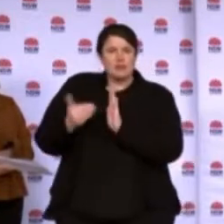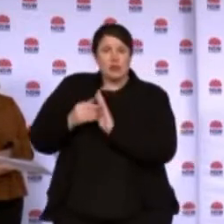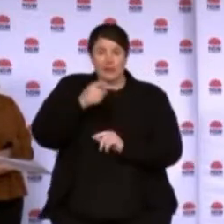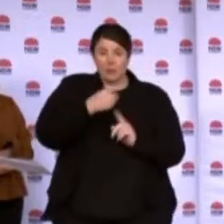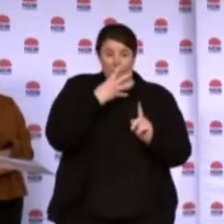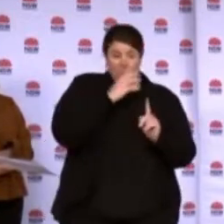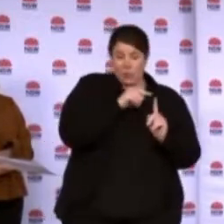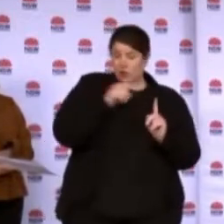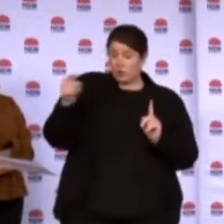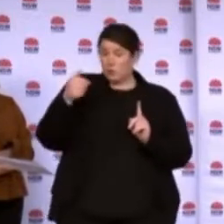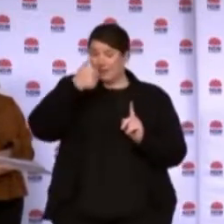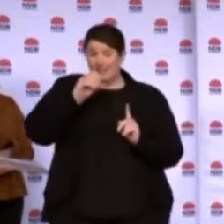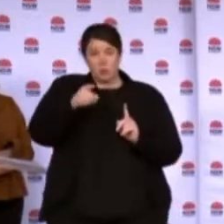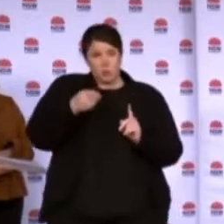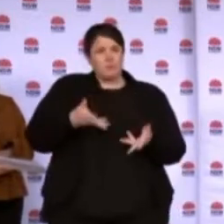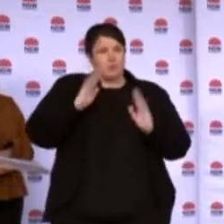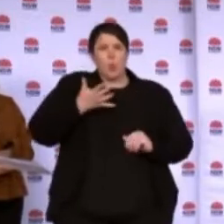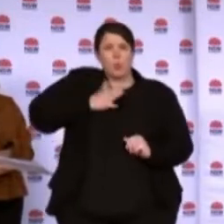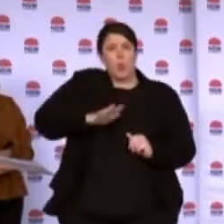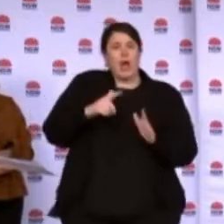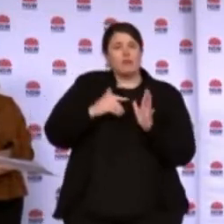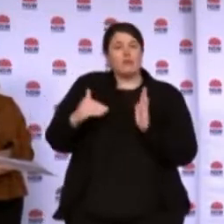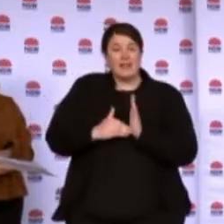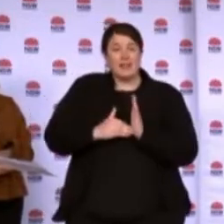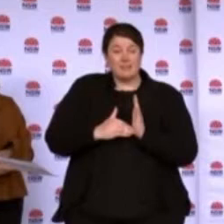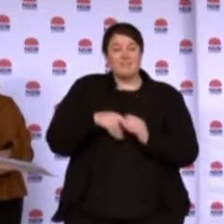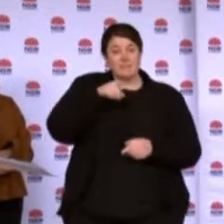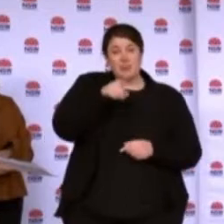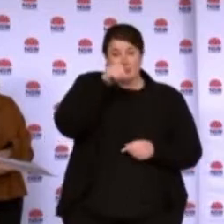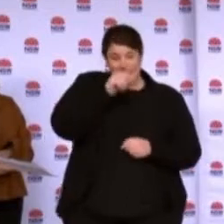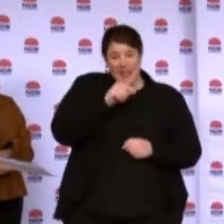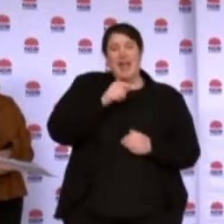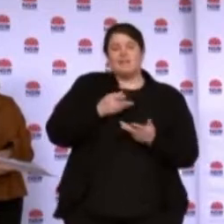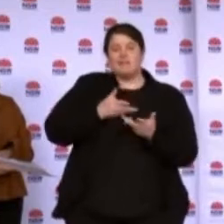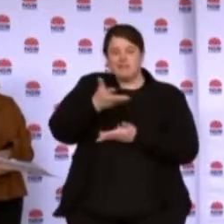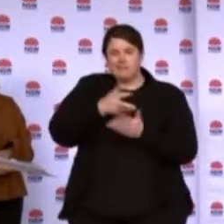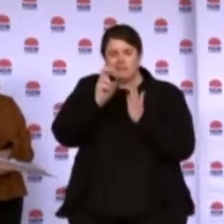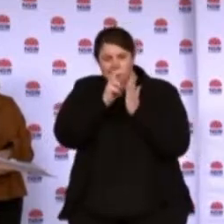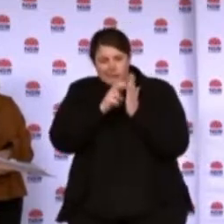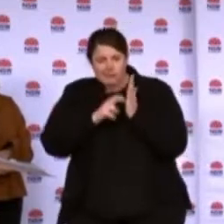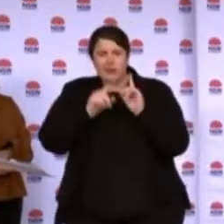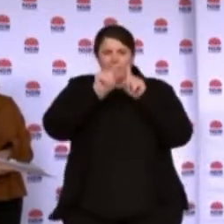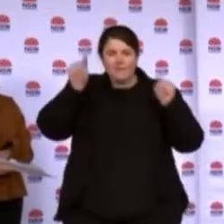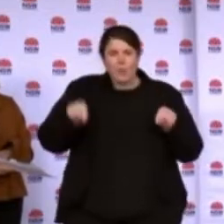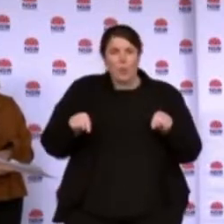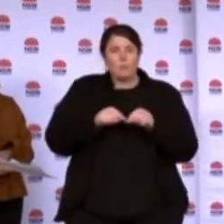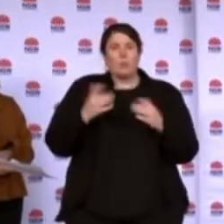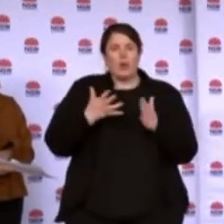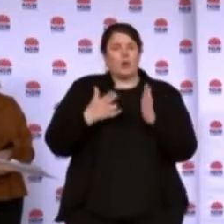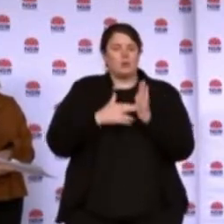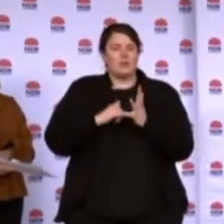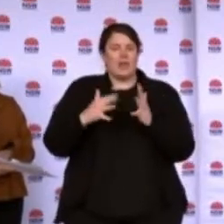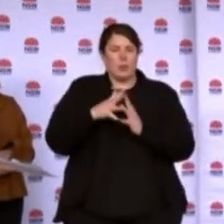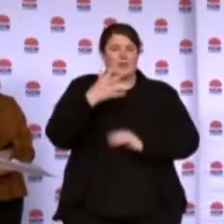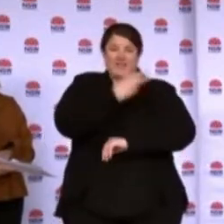between 40 and 60 and want to get the AstraZeneca, you can go through the appropriate consent forms at all New South Wales health sites,